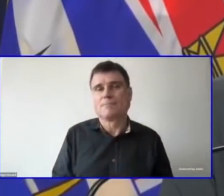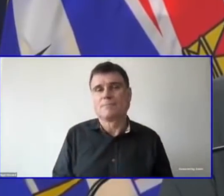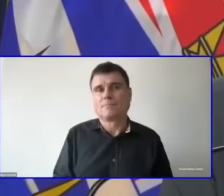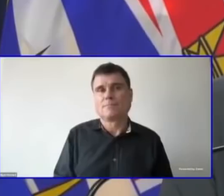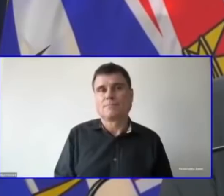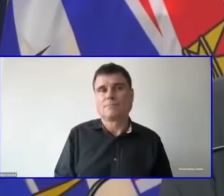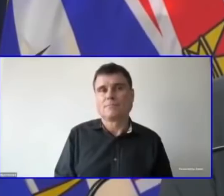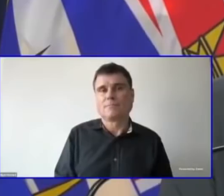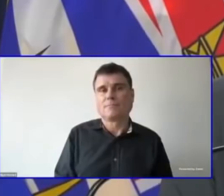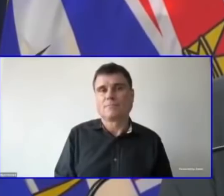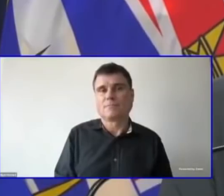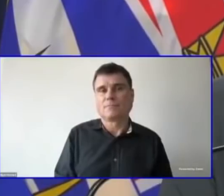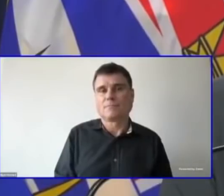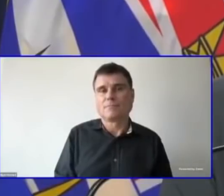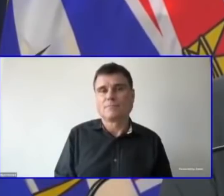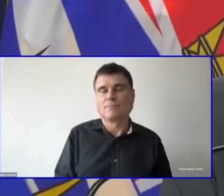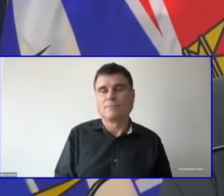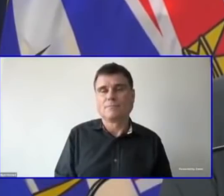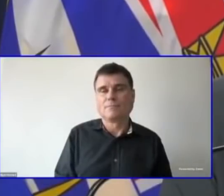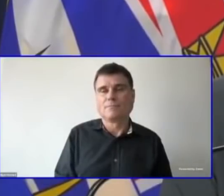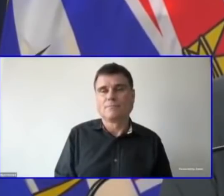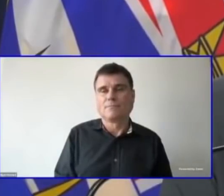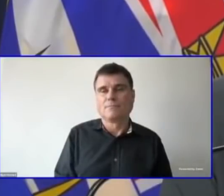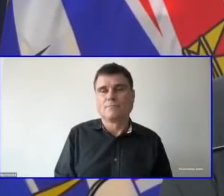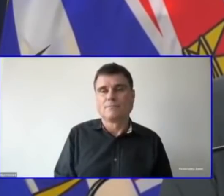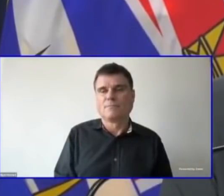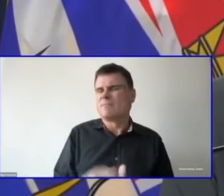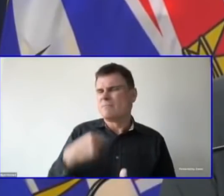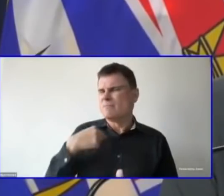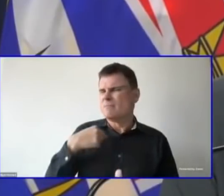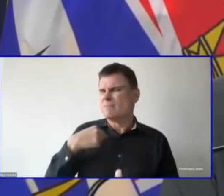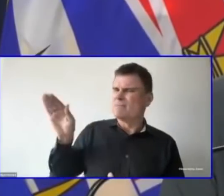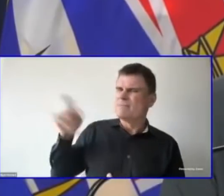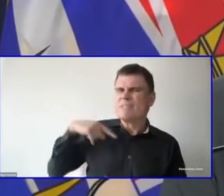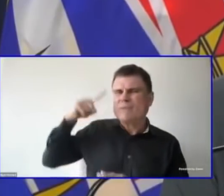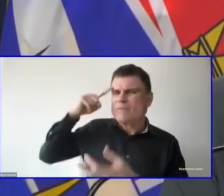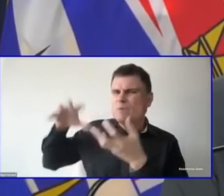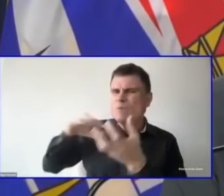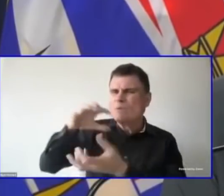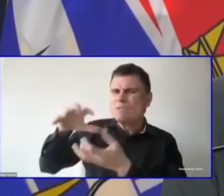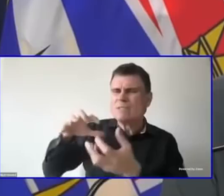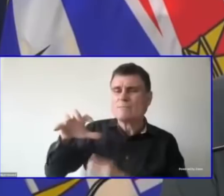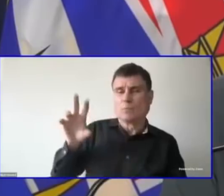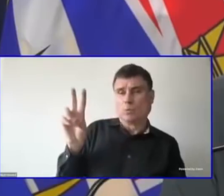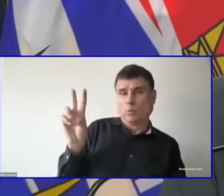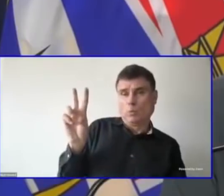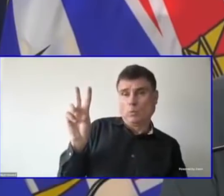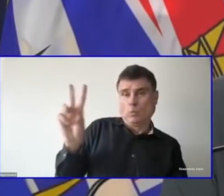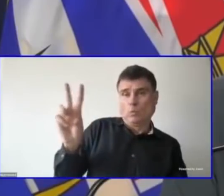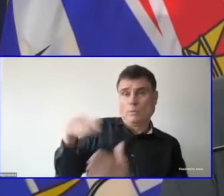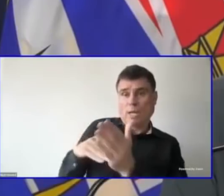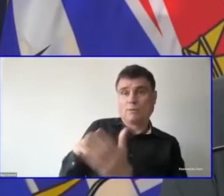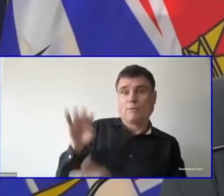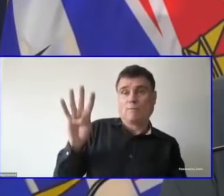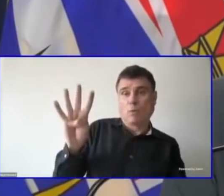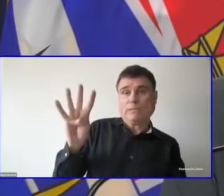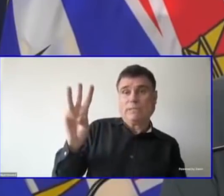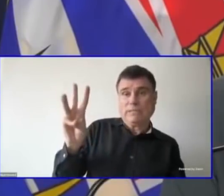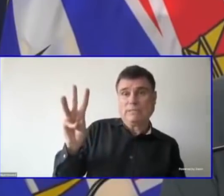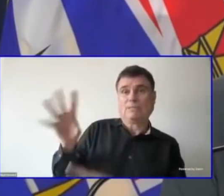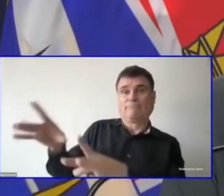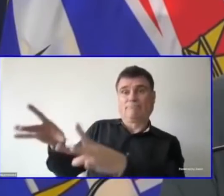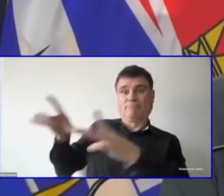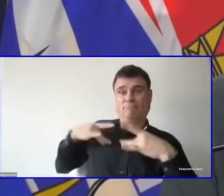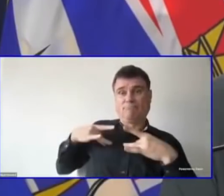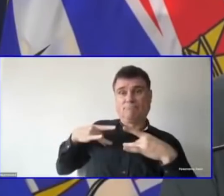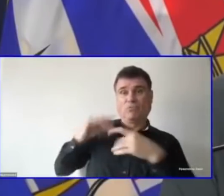Thank you, Dr. Henry. I'm just a bit confused about the numbers. We had 2,046 new